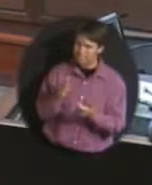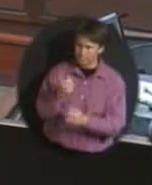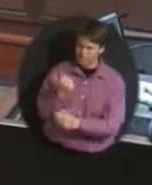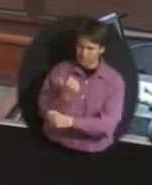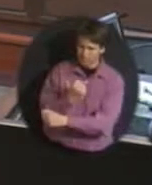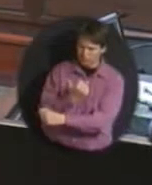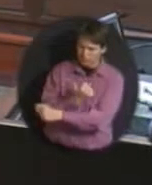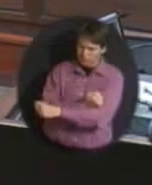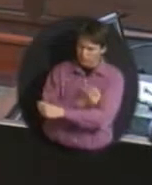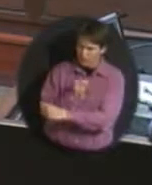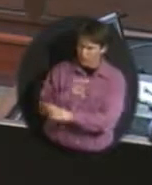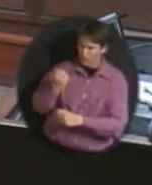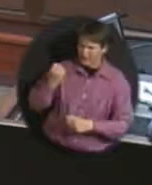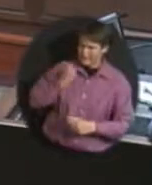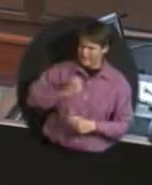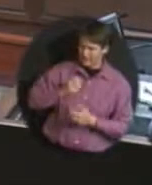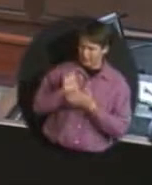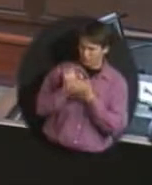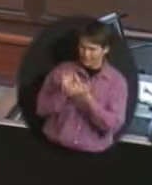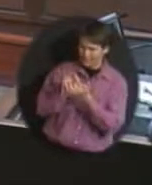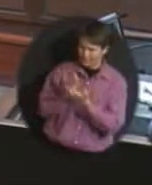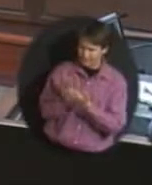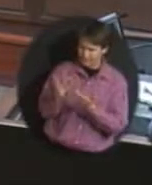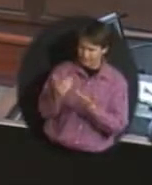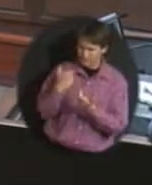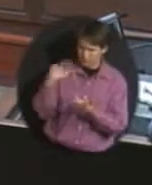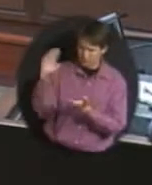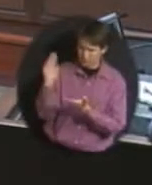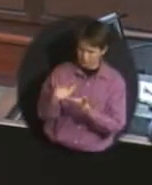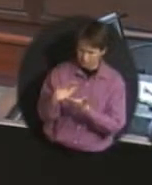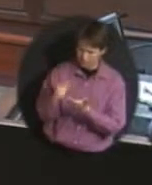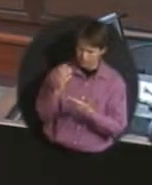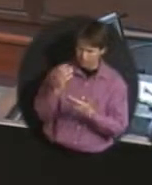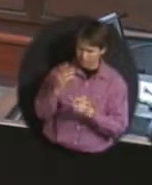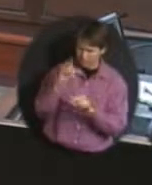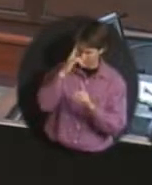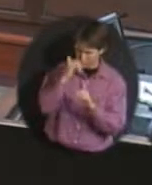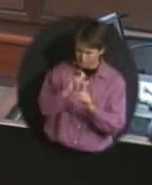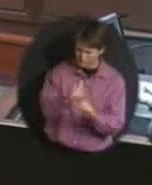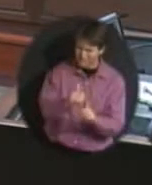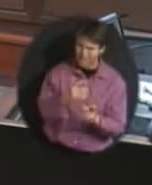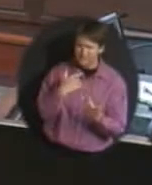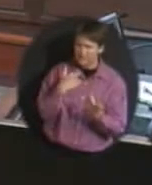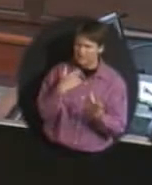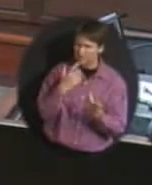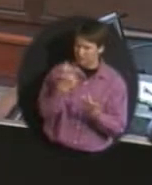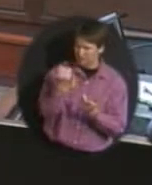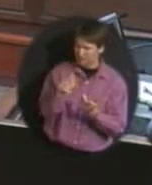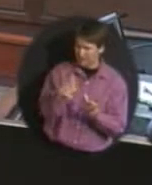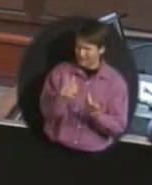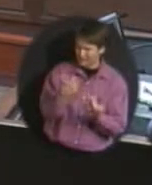drug-related or gang-related things as we cut down on bullying? Is there any direct reflection,